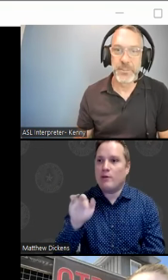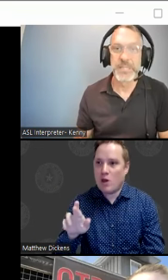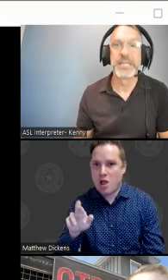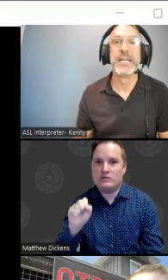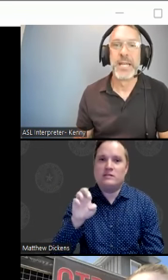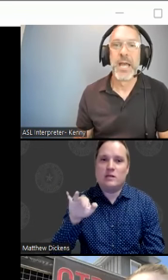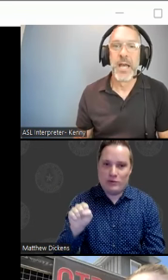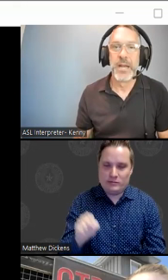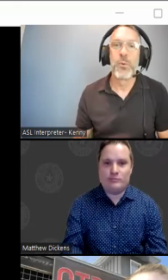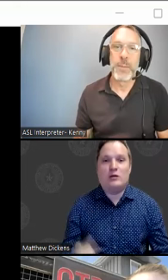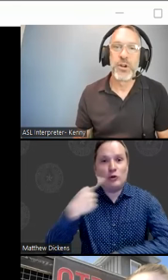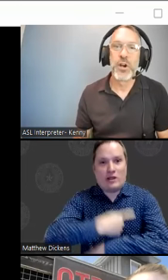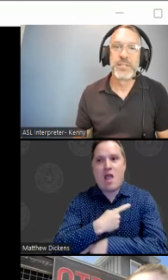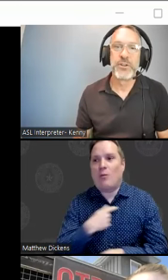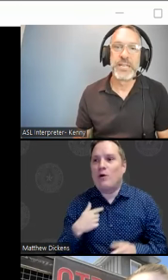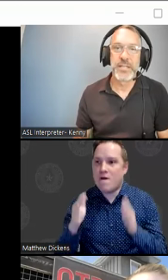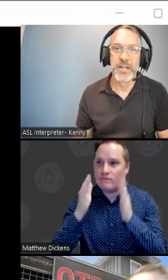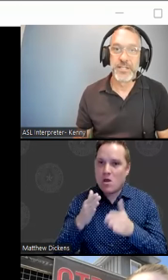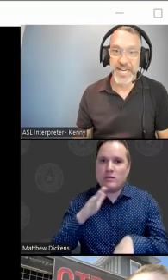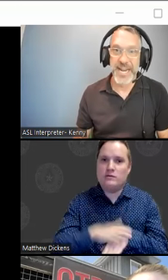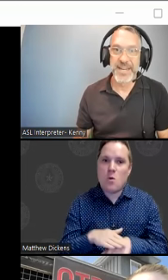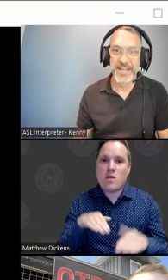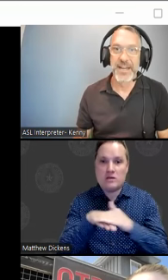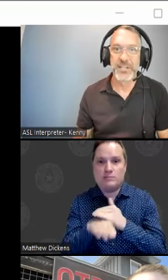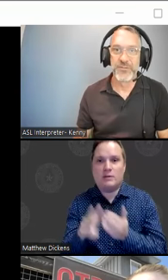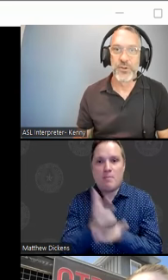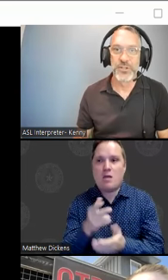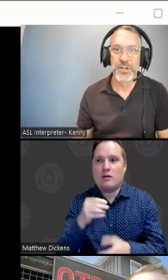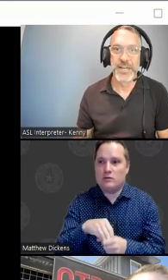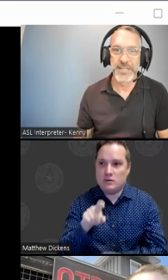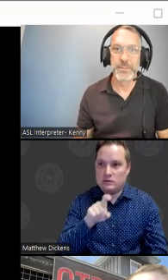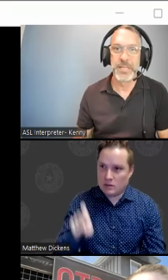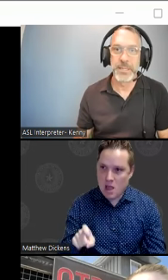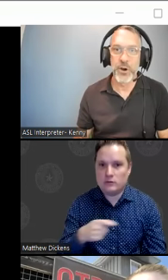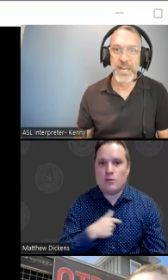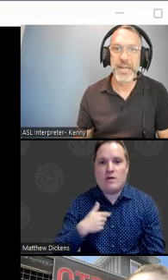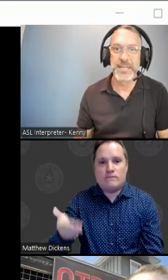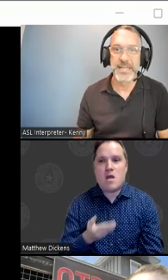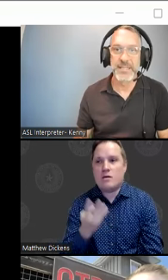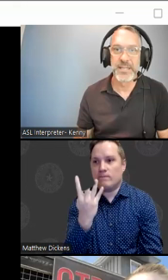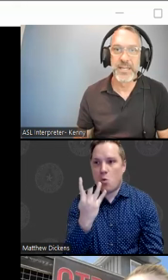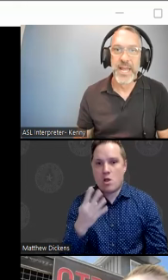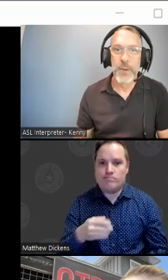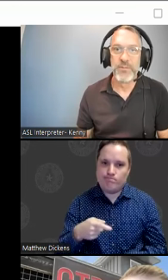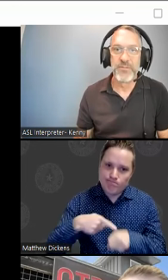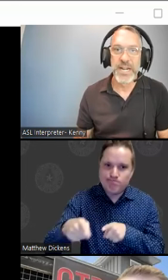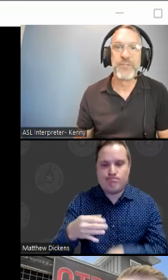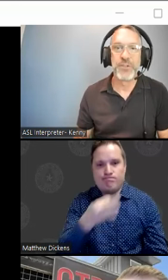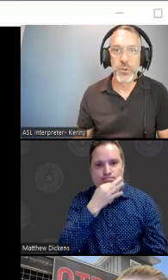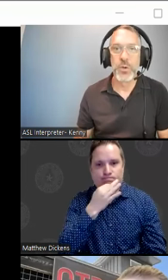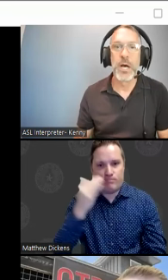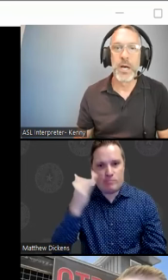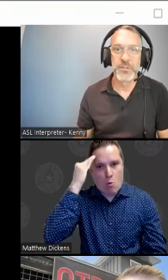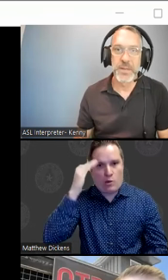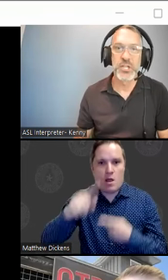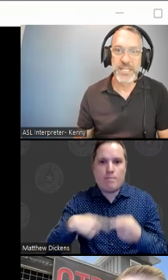and Accessibility. In our webinar series today, I'd like to focus on accessibility parking in Texas. We've invited a